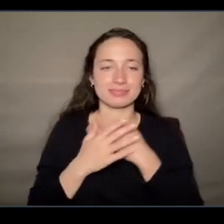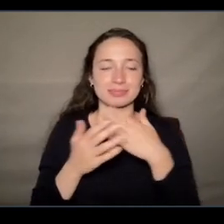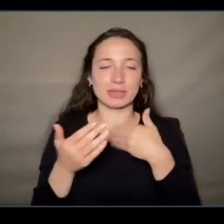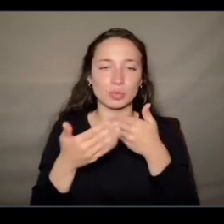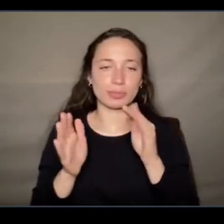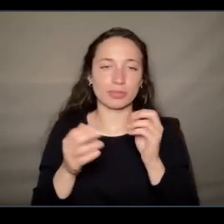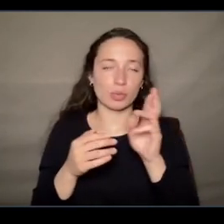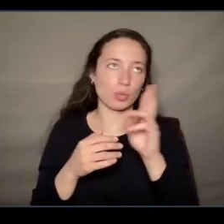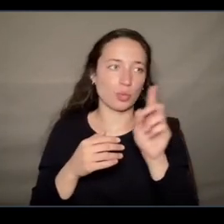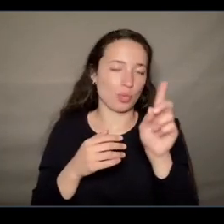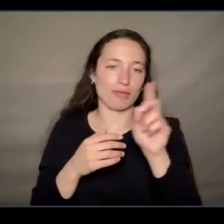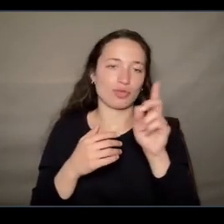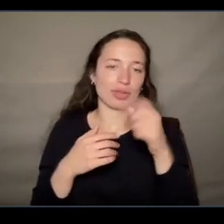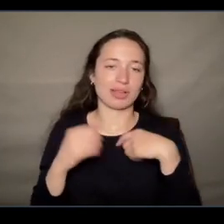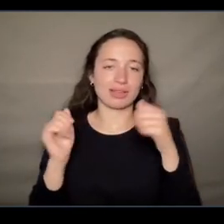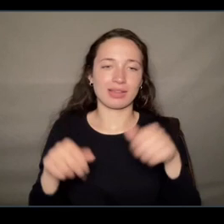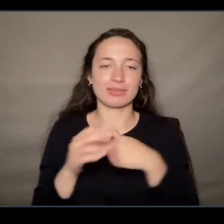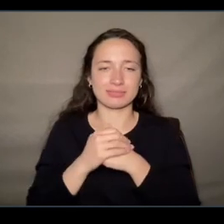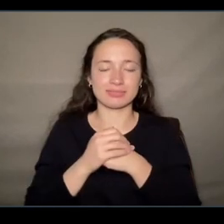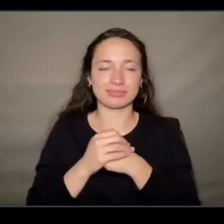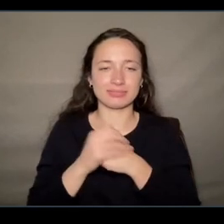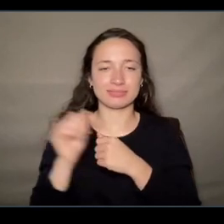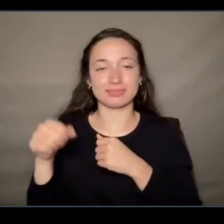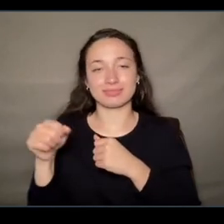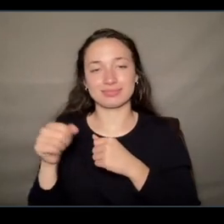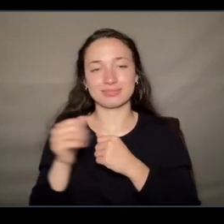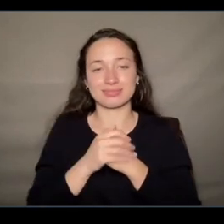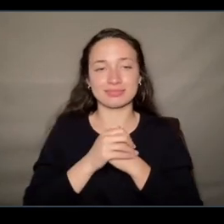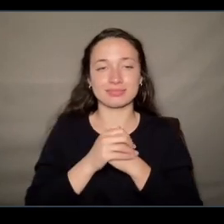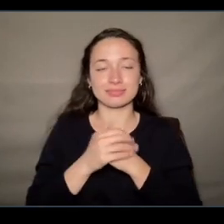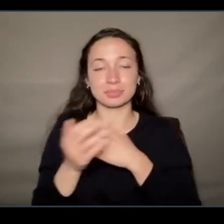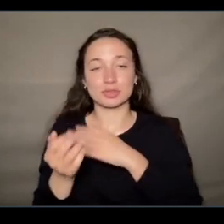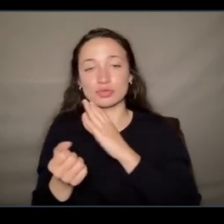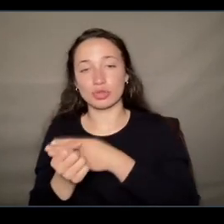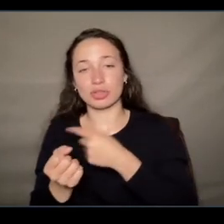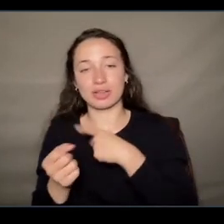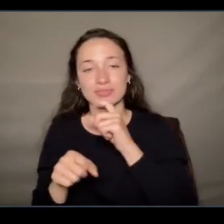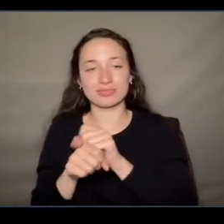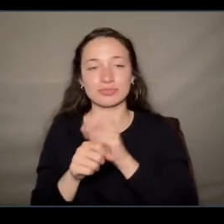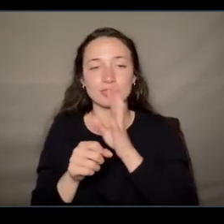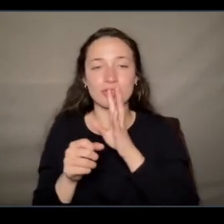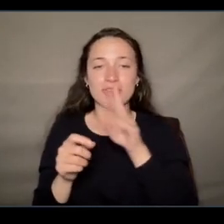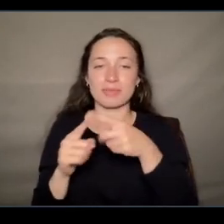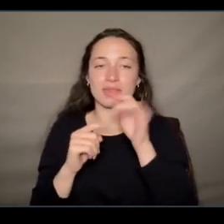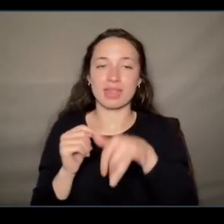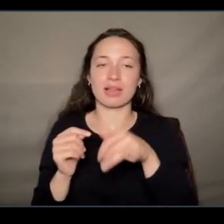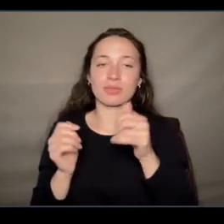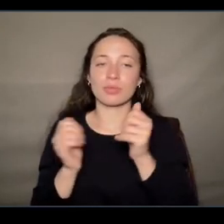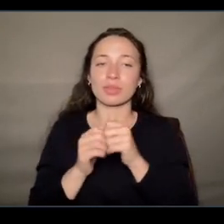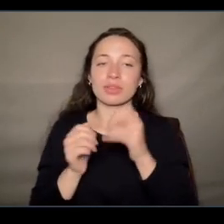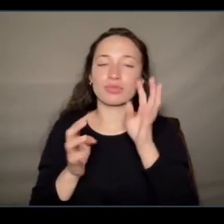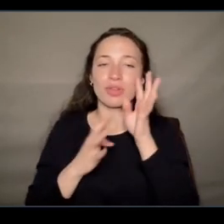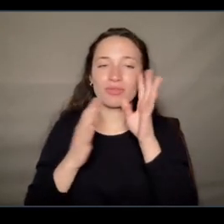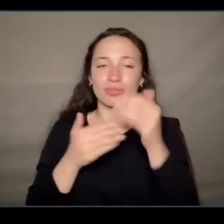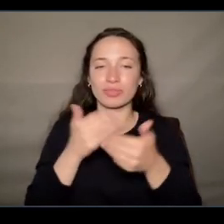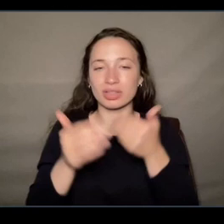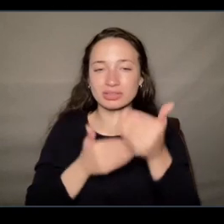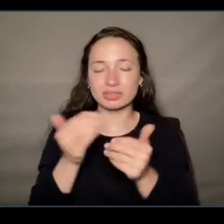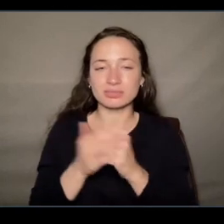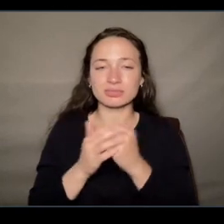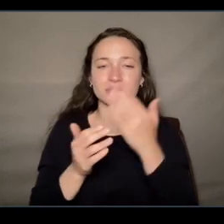in my room or wherever I can, yeah. My daughter and I were actually talking about that with the creative process,